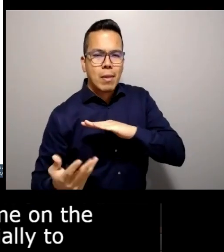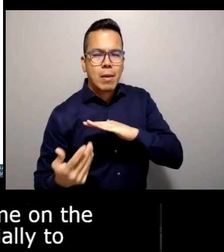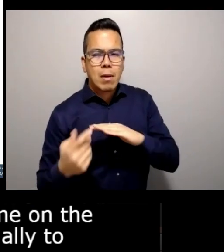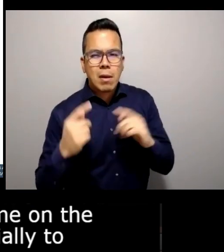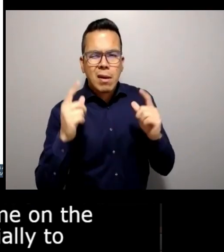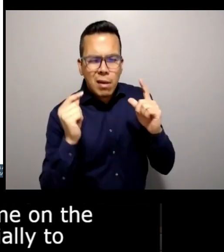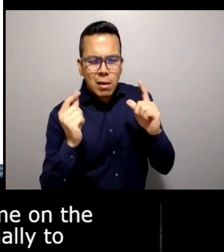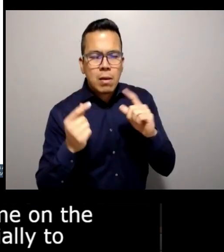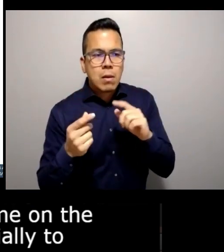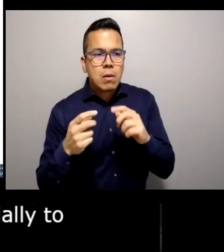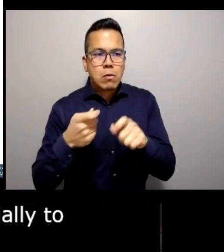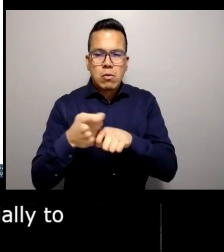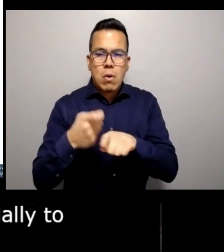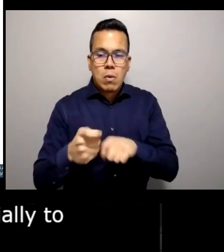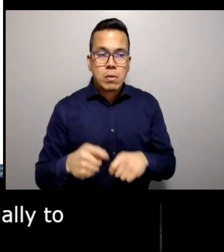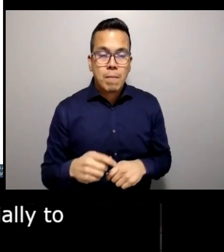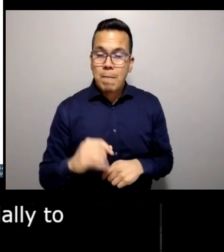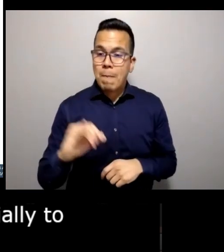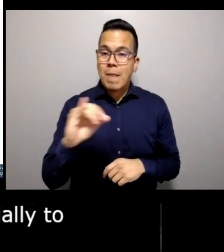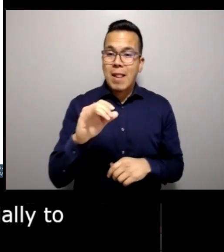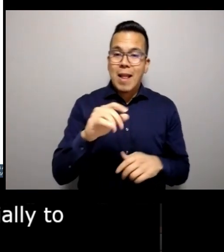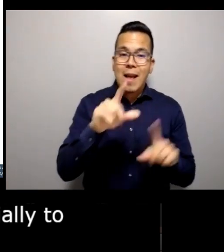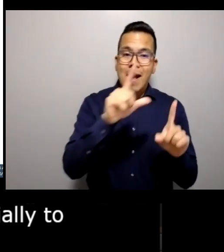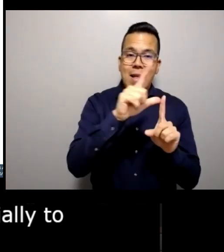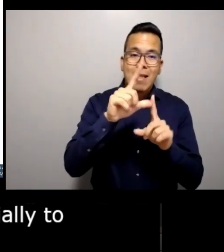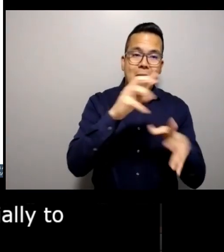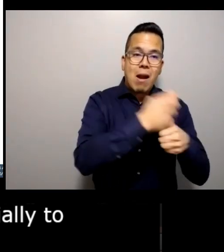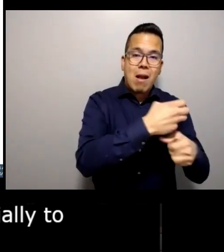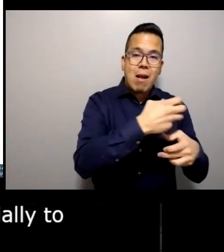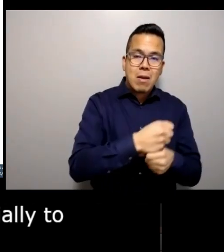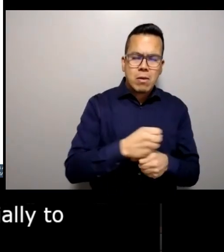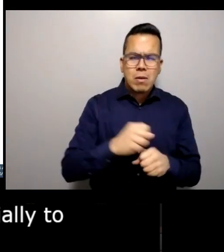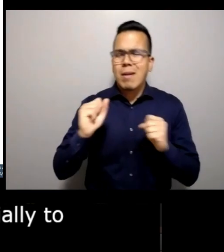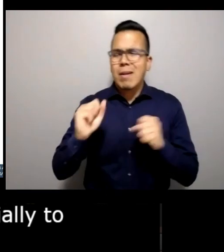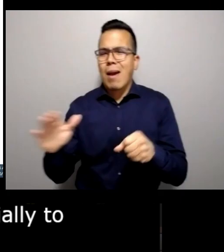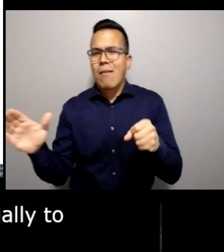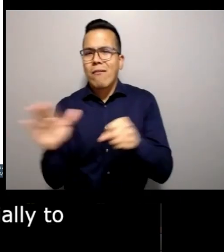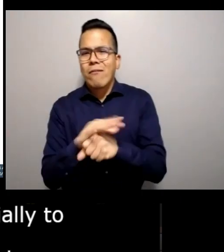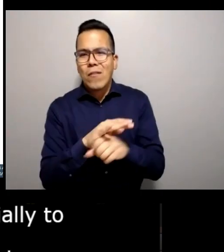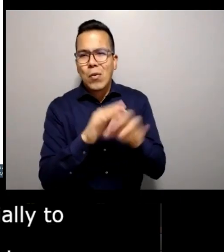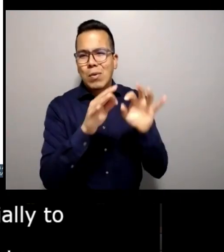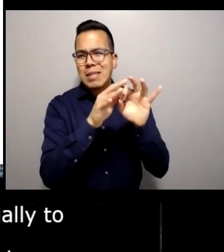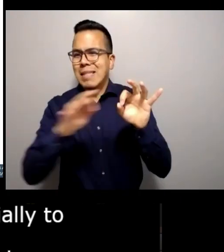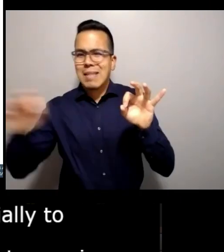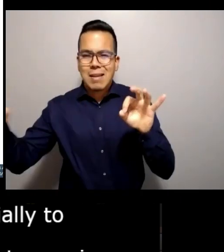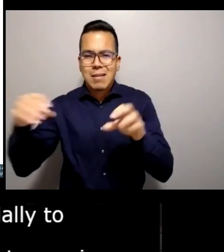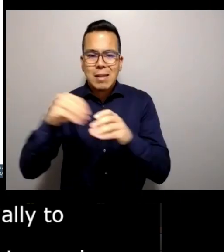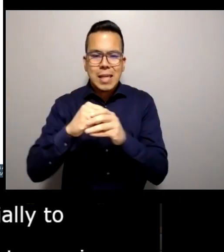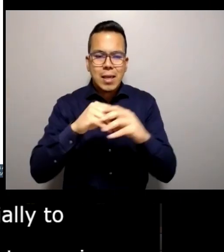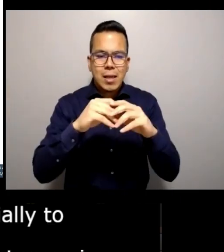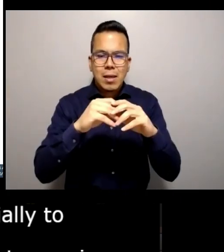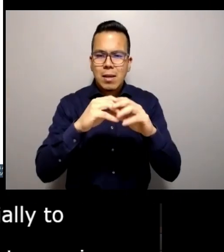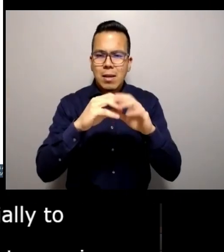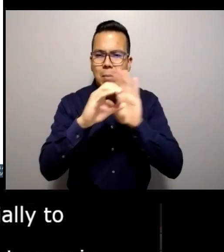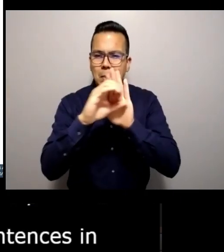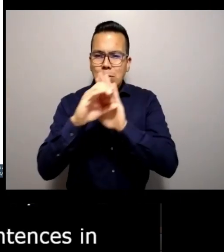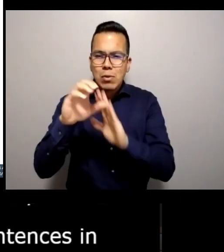Just as with acronyms, people can write entire sentences in emoji, and that's very problematic for